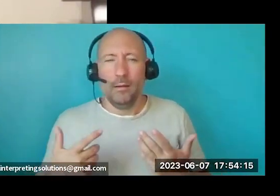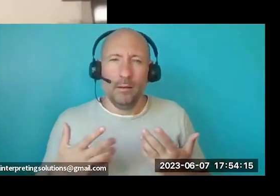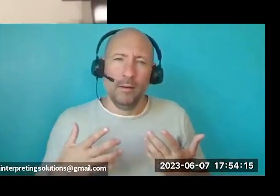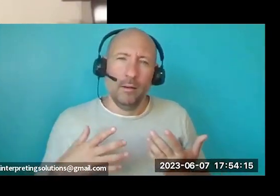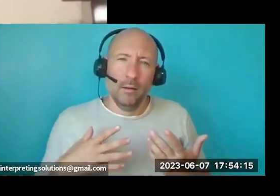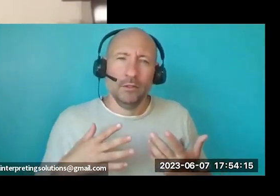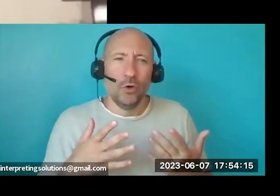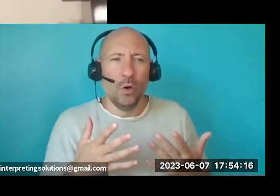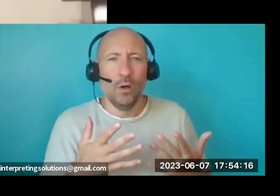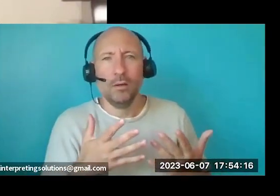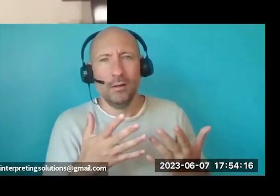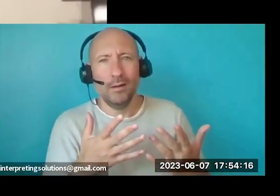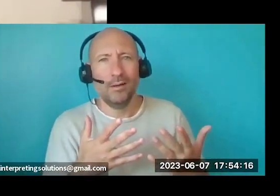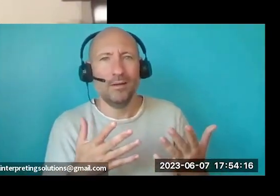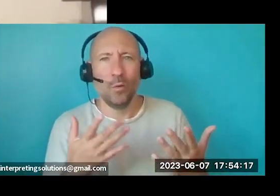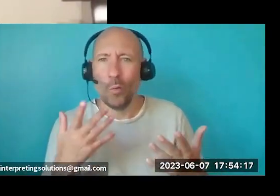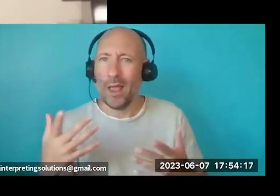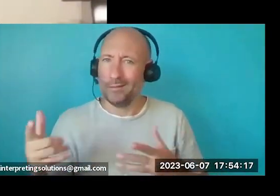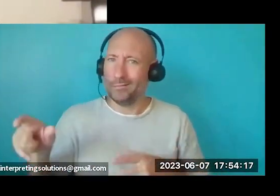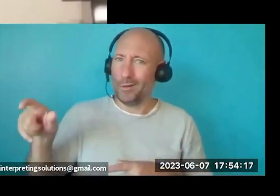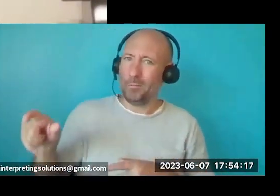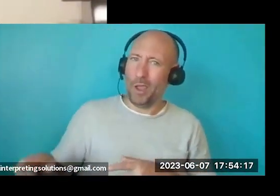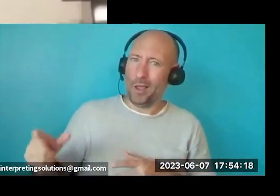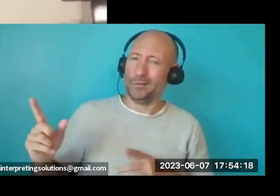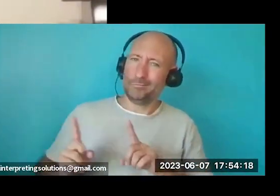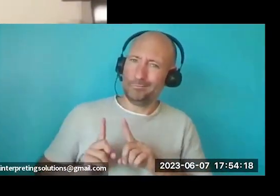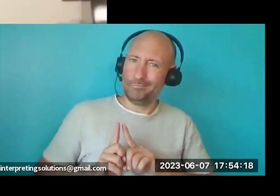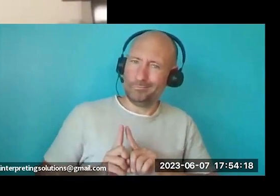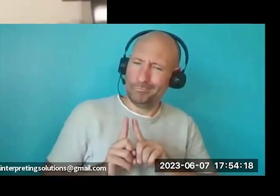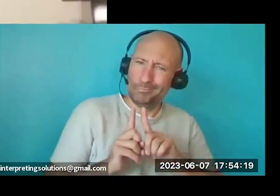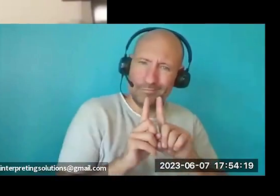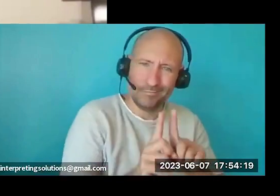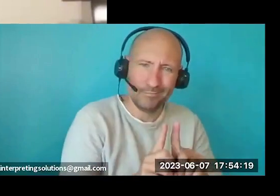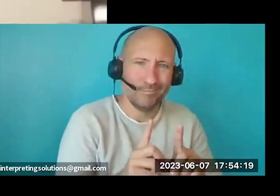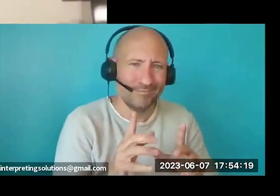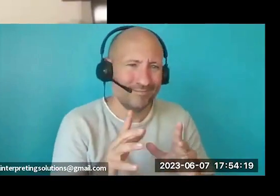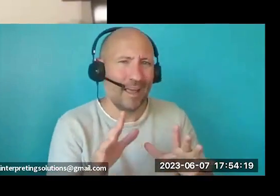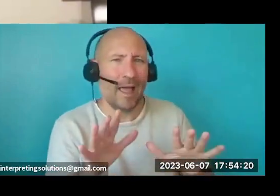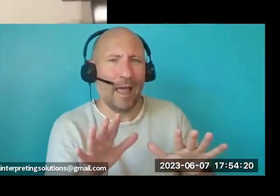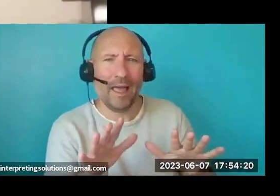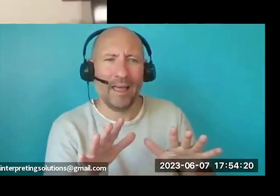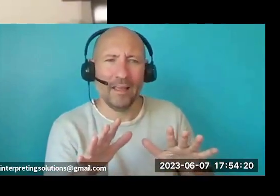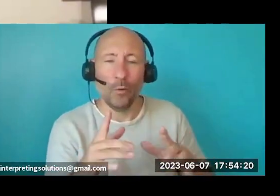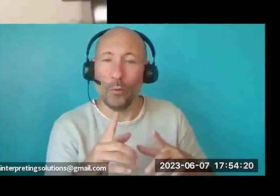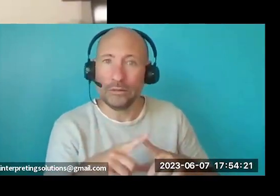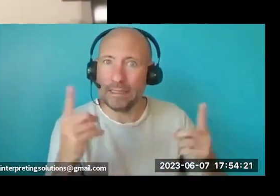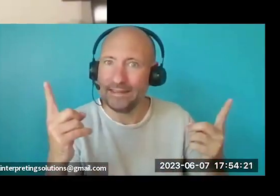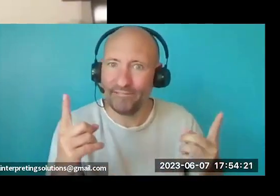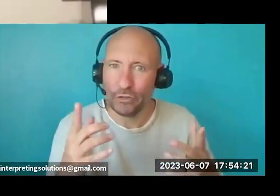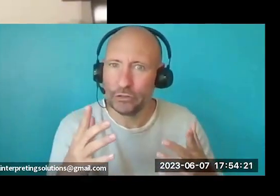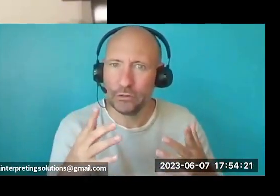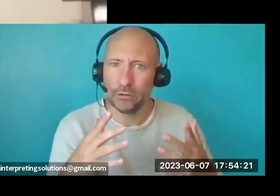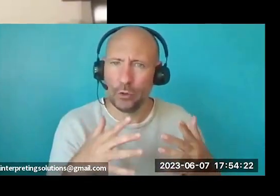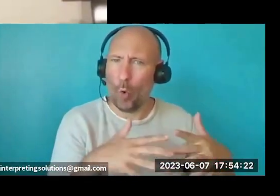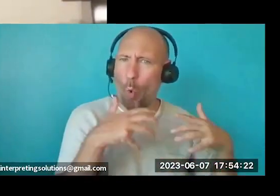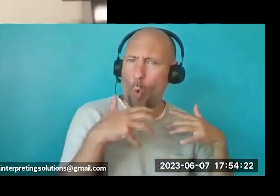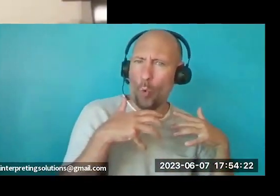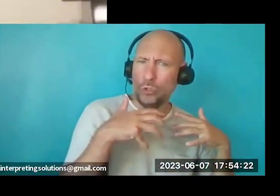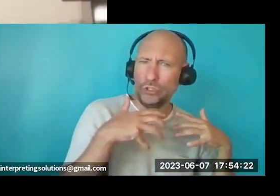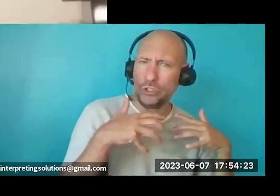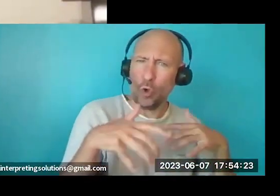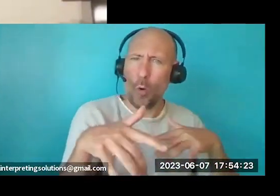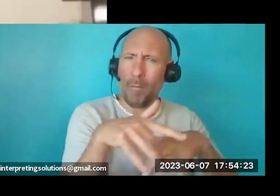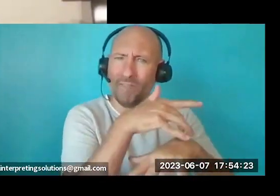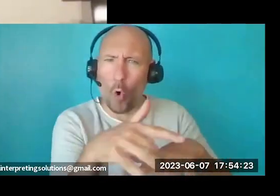the person into the space and starting this process, you couldn't tell the difference between audience and